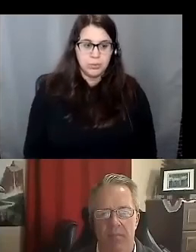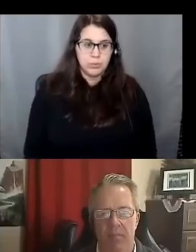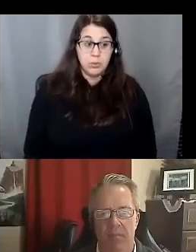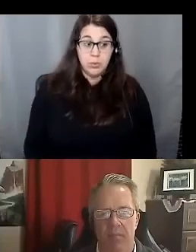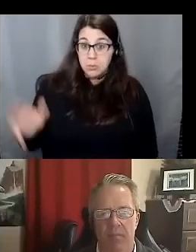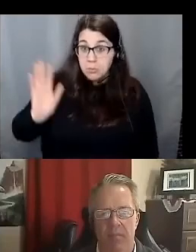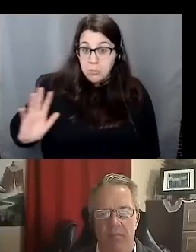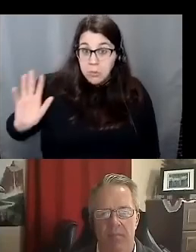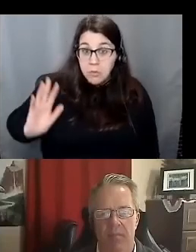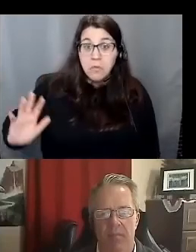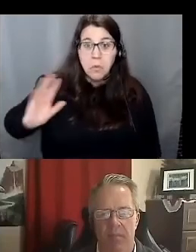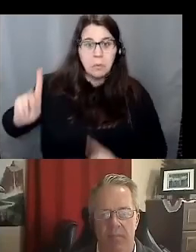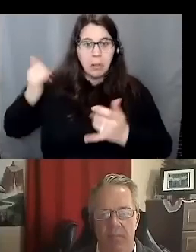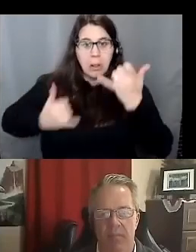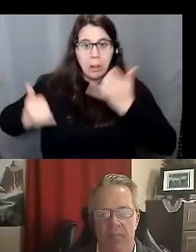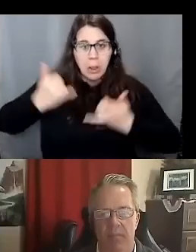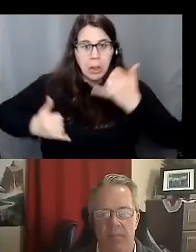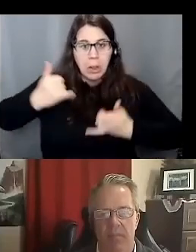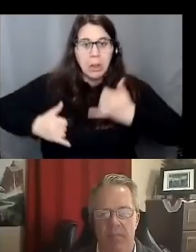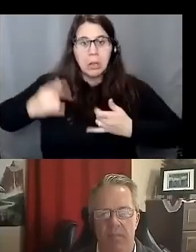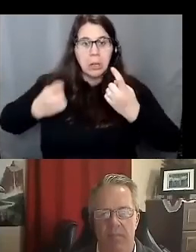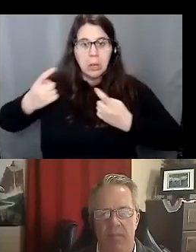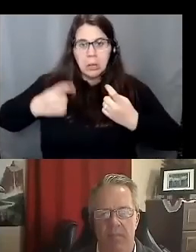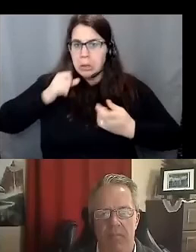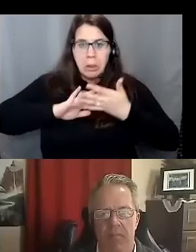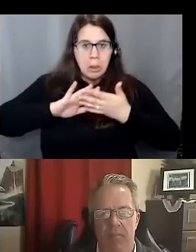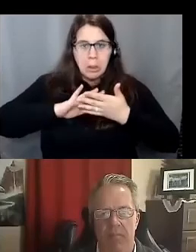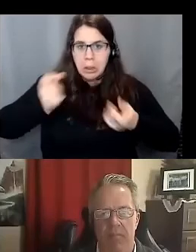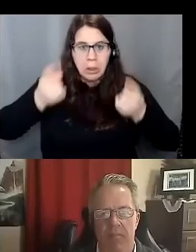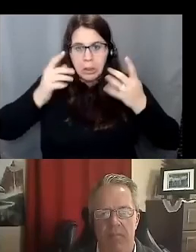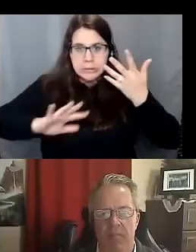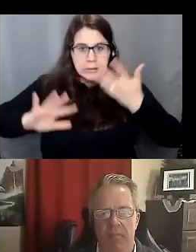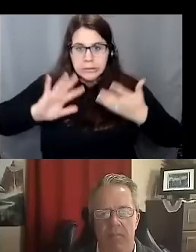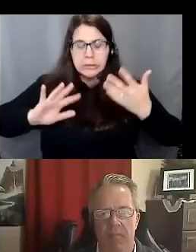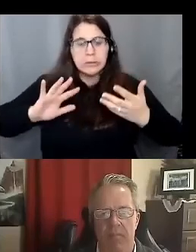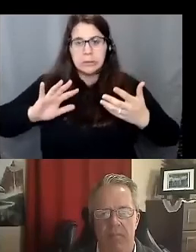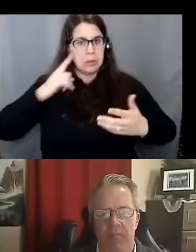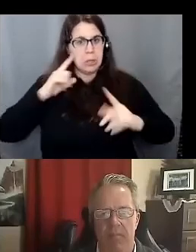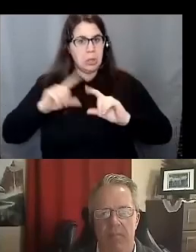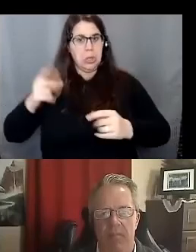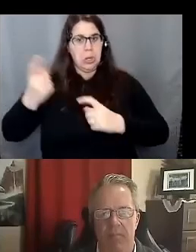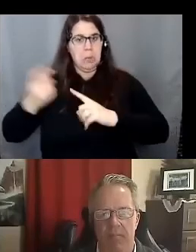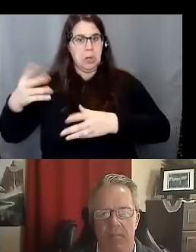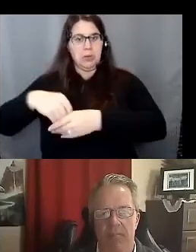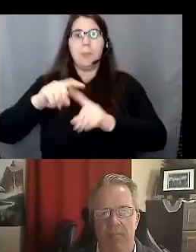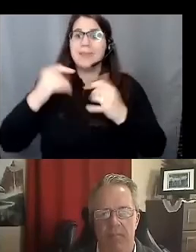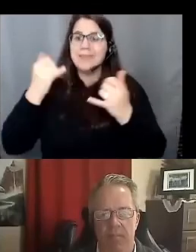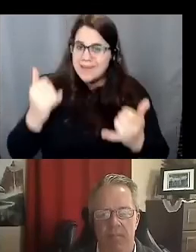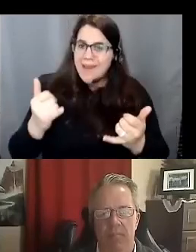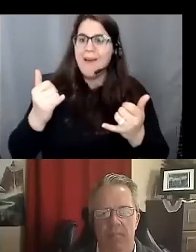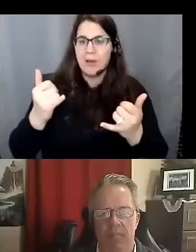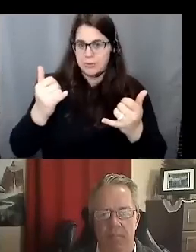calls about that before. People didn't understand, they thought the card came automatic, but they do have to request